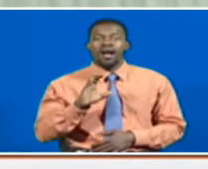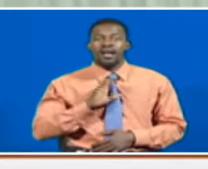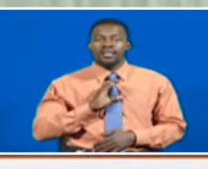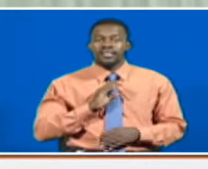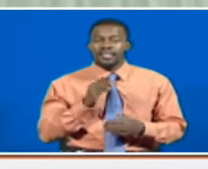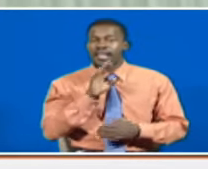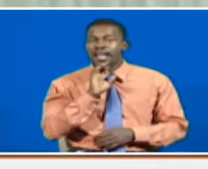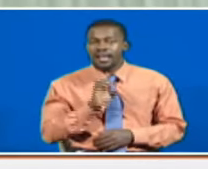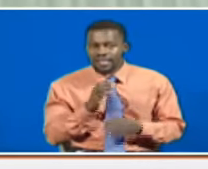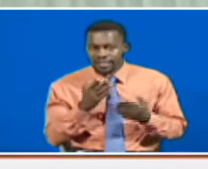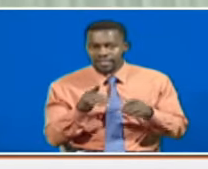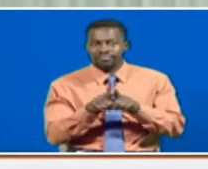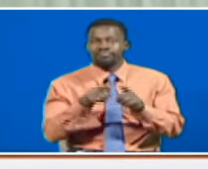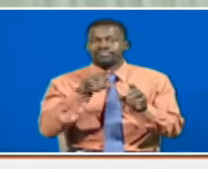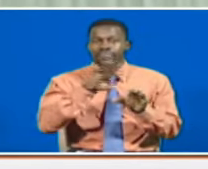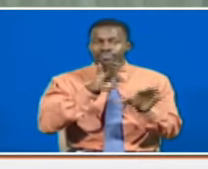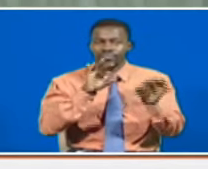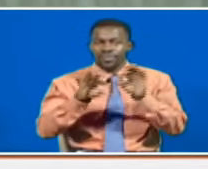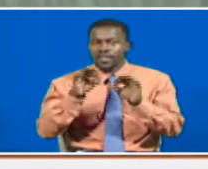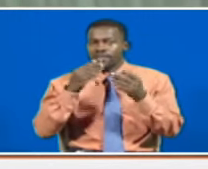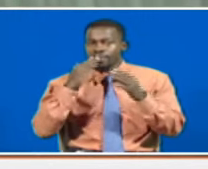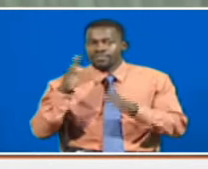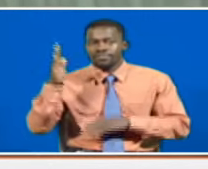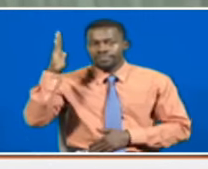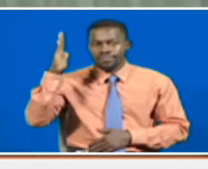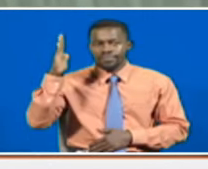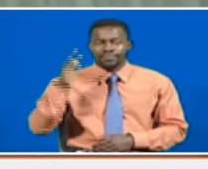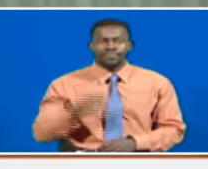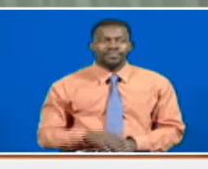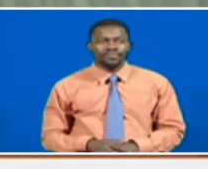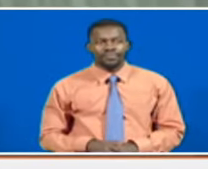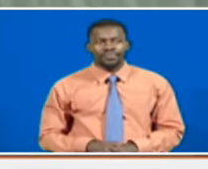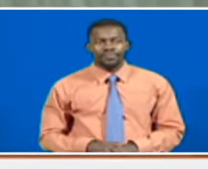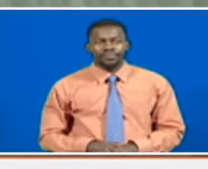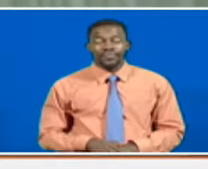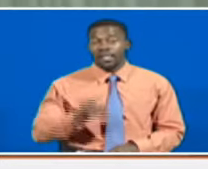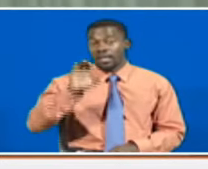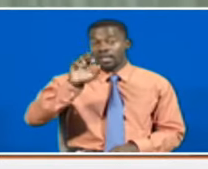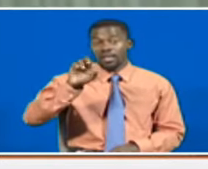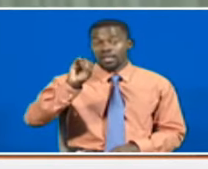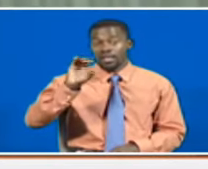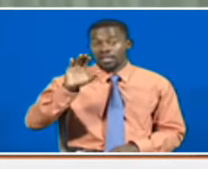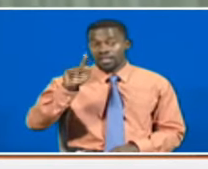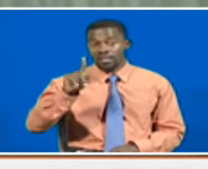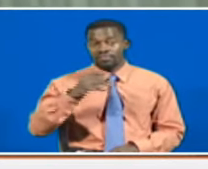the outgoing president Eric Theuri. We wish you well in